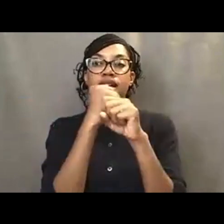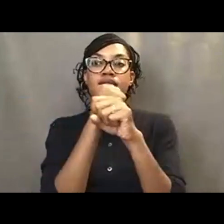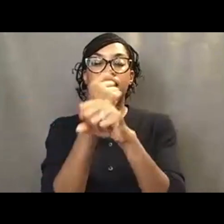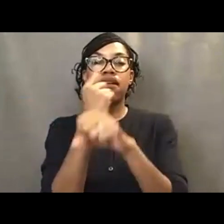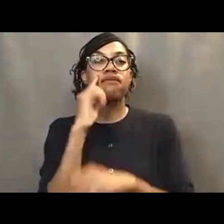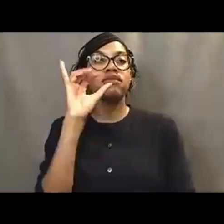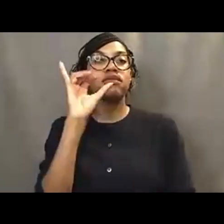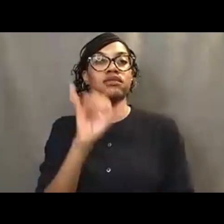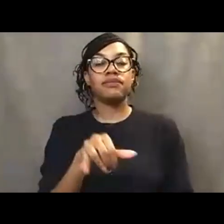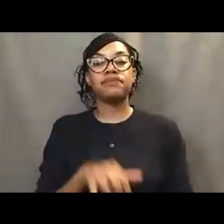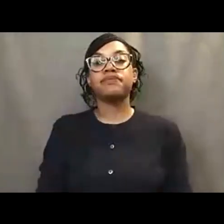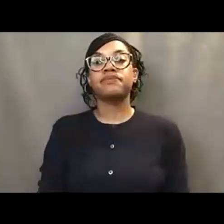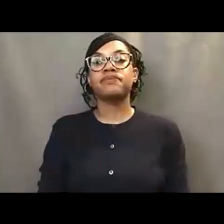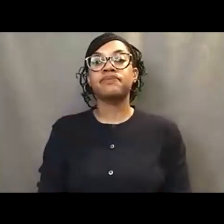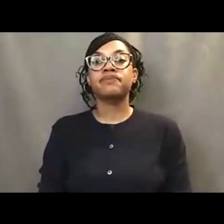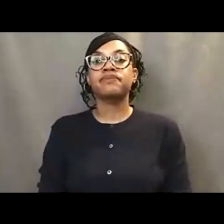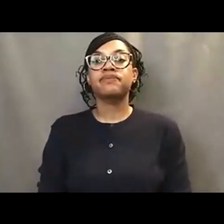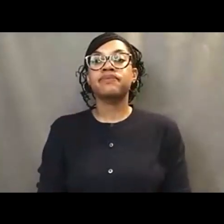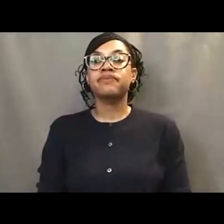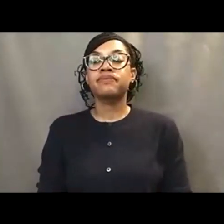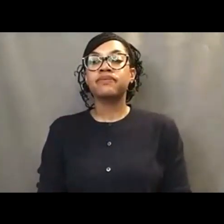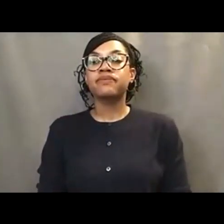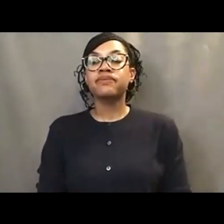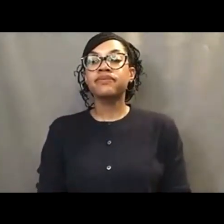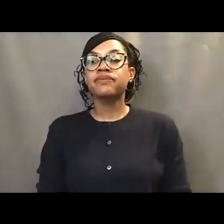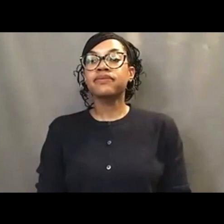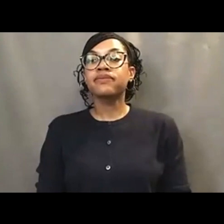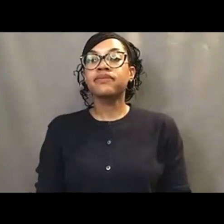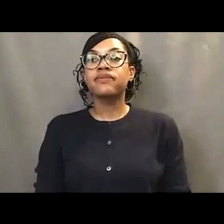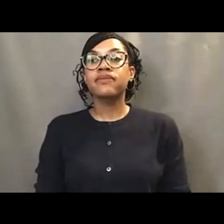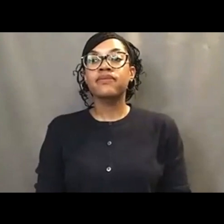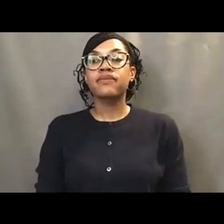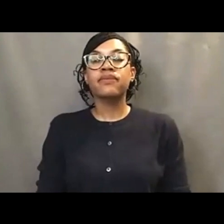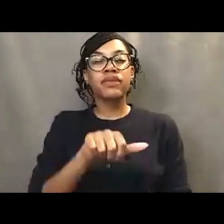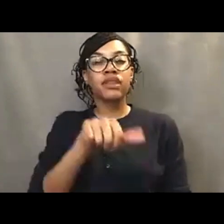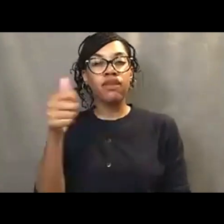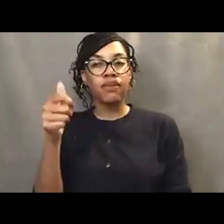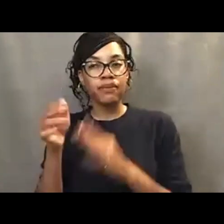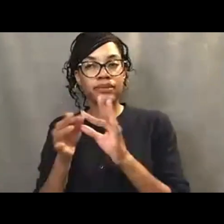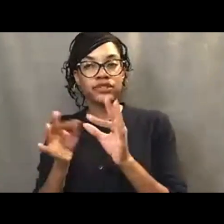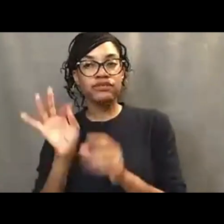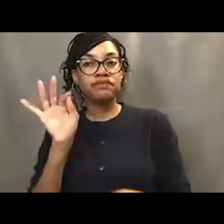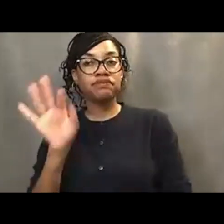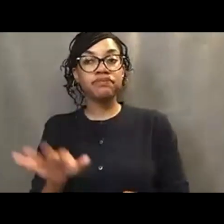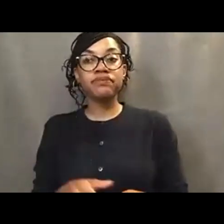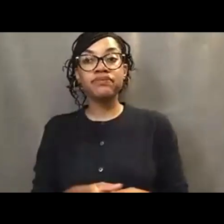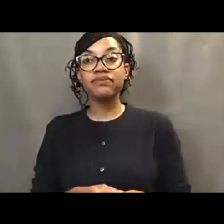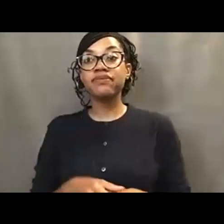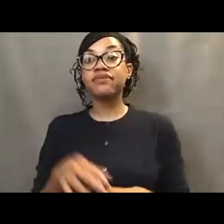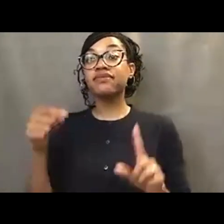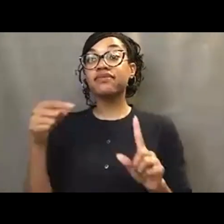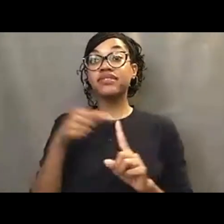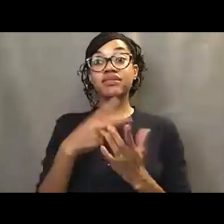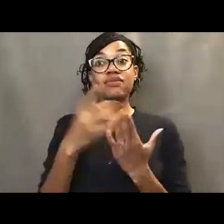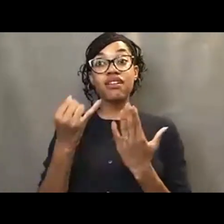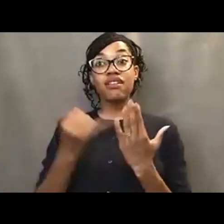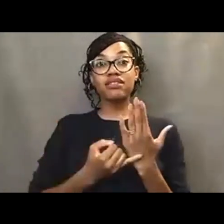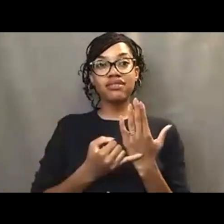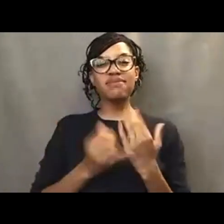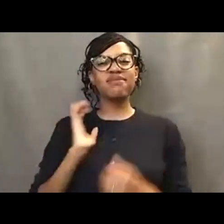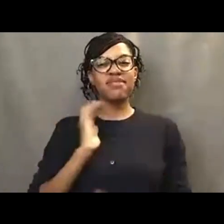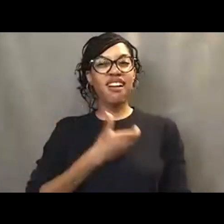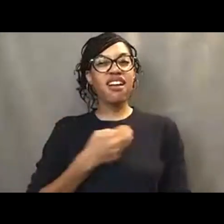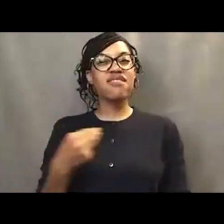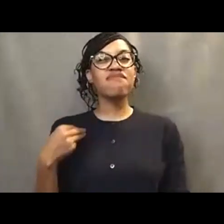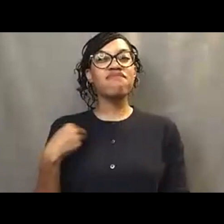schools. The other thing that I want to mention about that is that this is also our membership campaign,